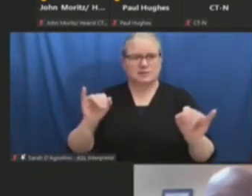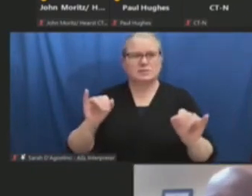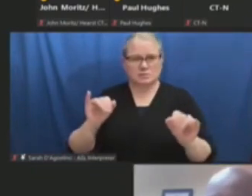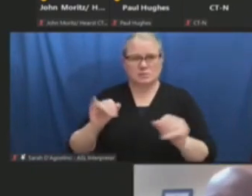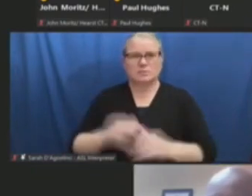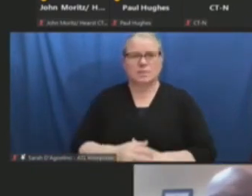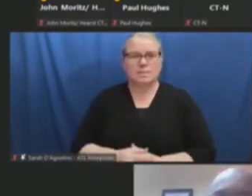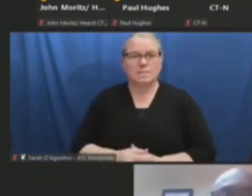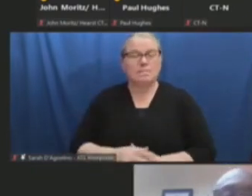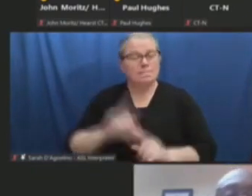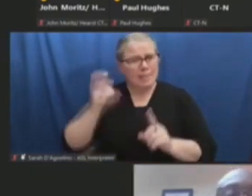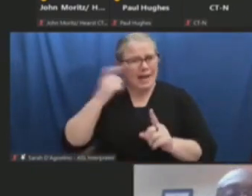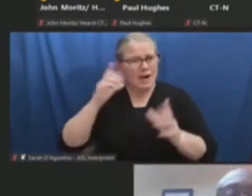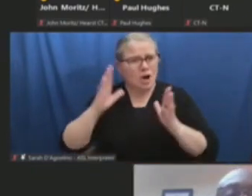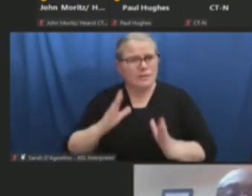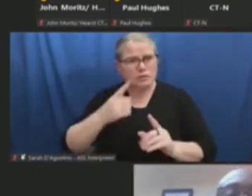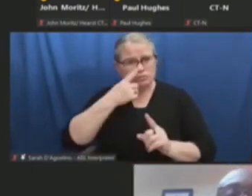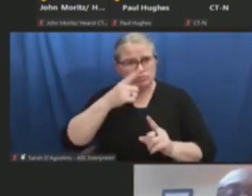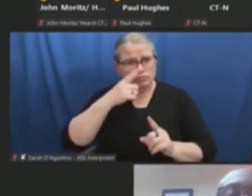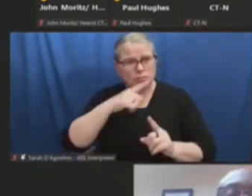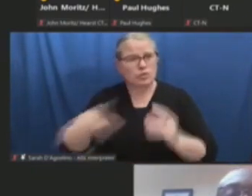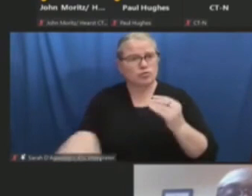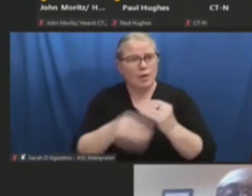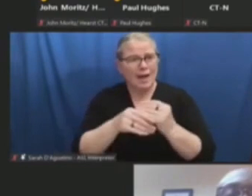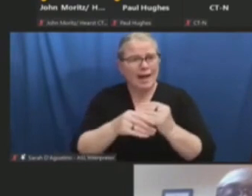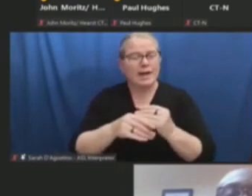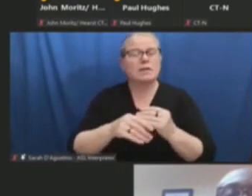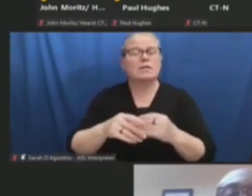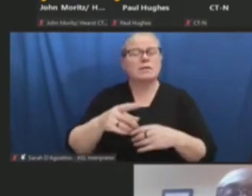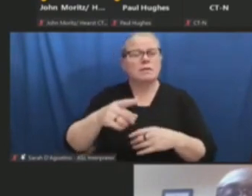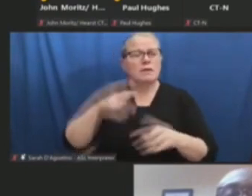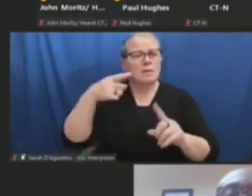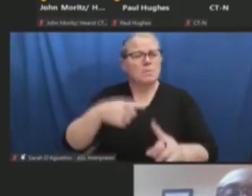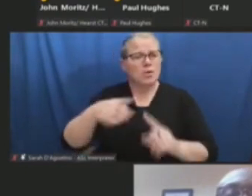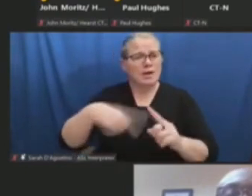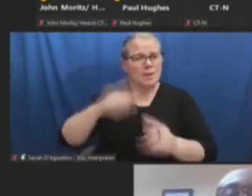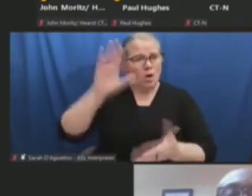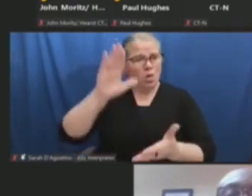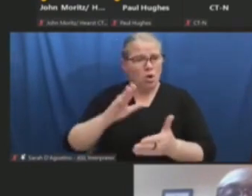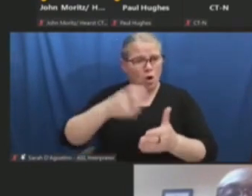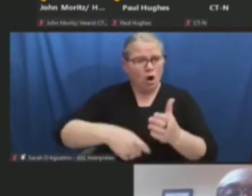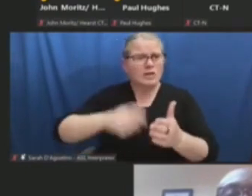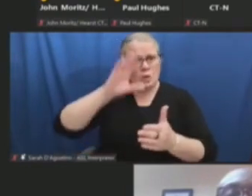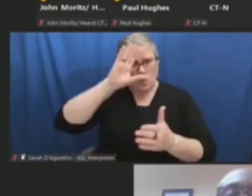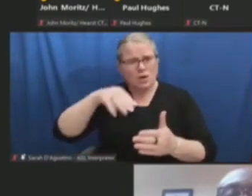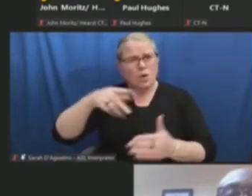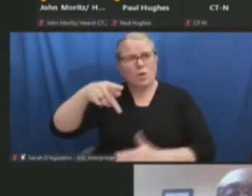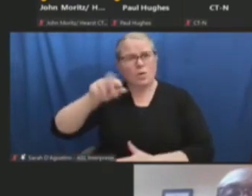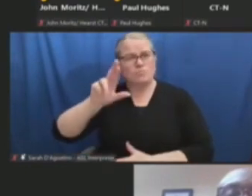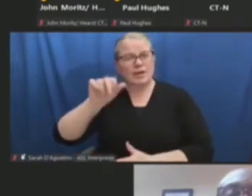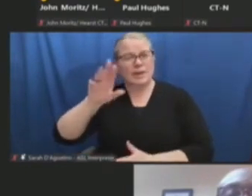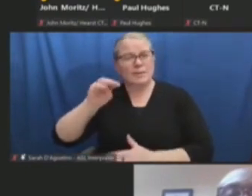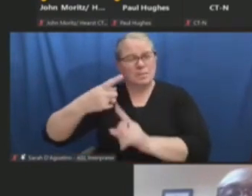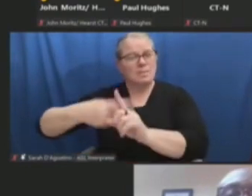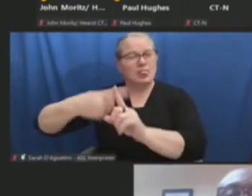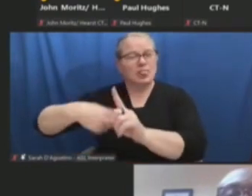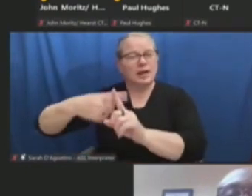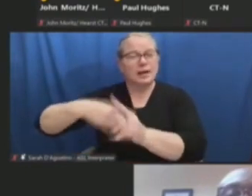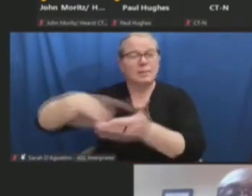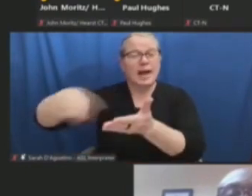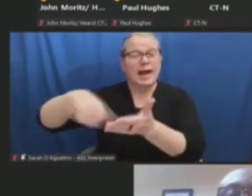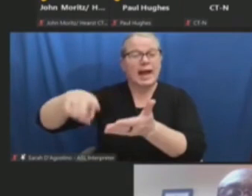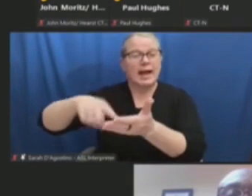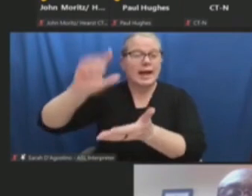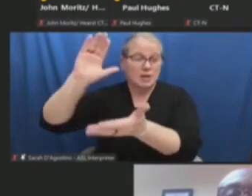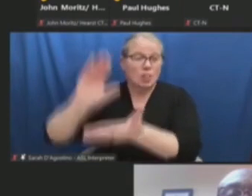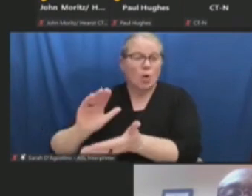And Governor, can you just pick up on that point though about, you know, low cost, which we know that the premiums have gone down and they are, you know, they're a lot